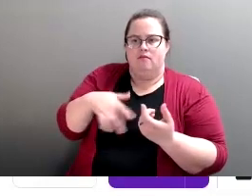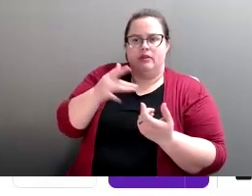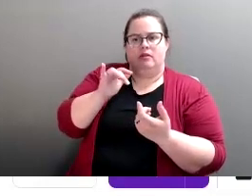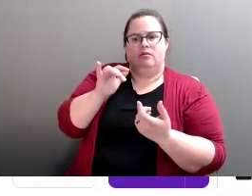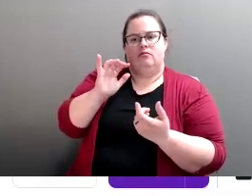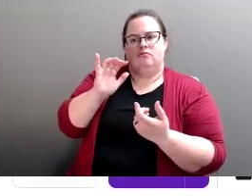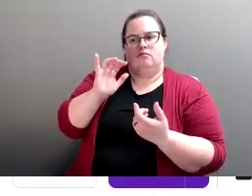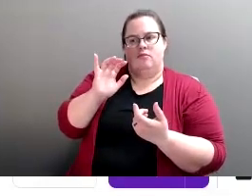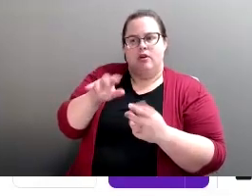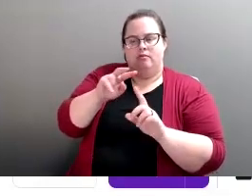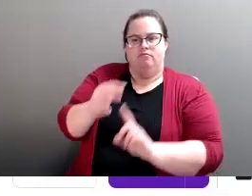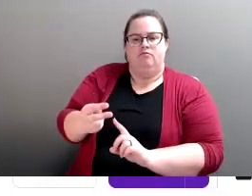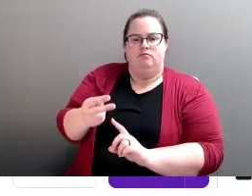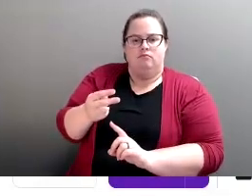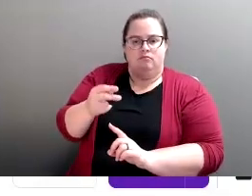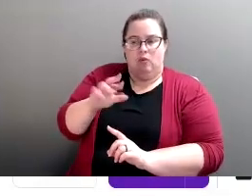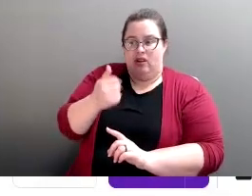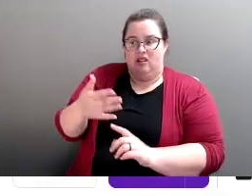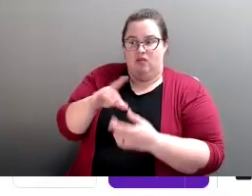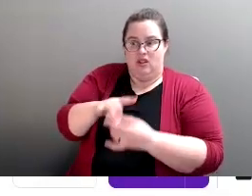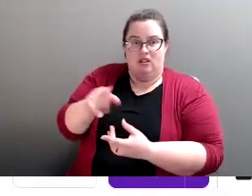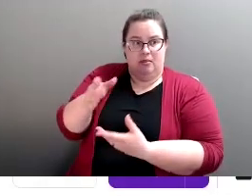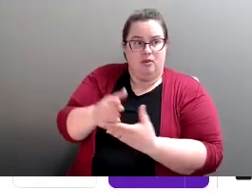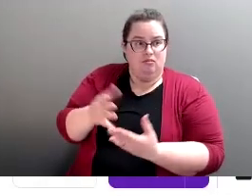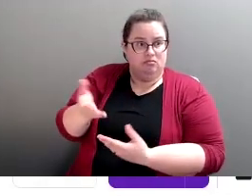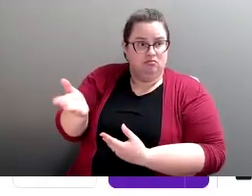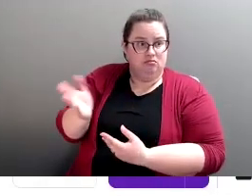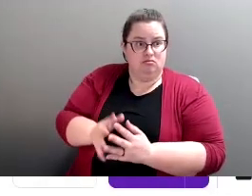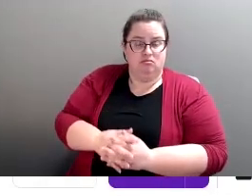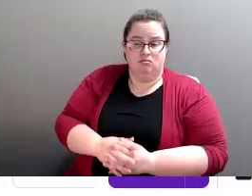anything related to this part?